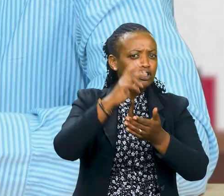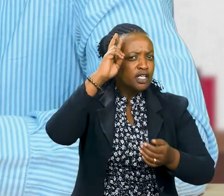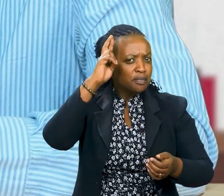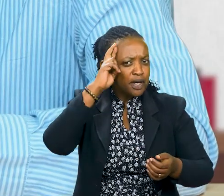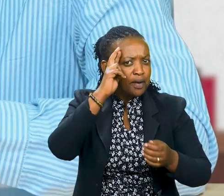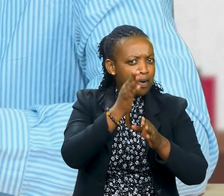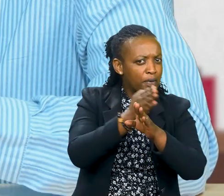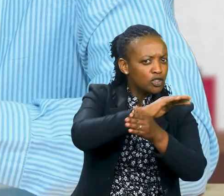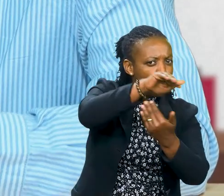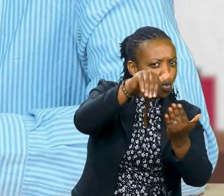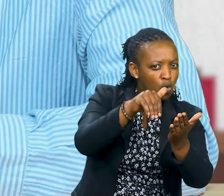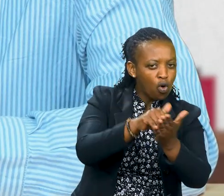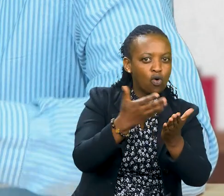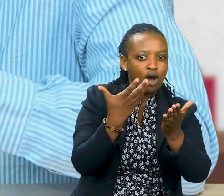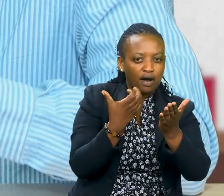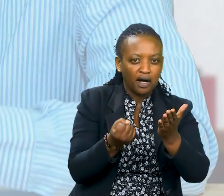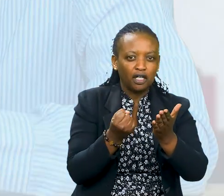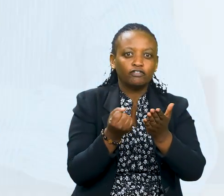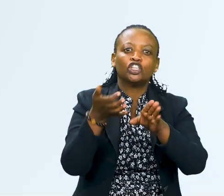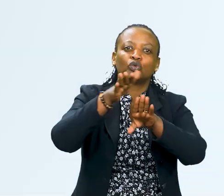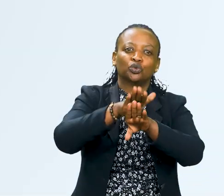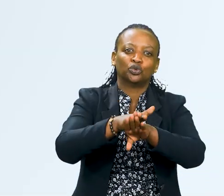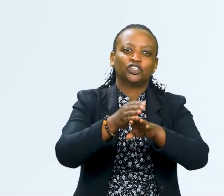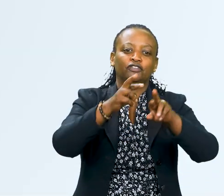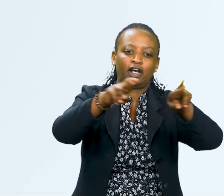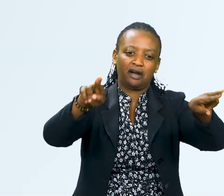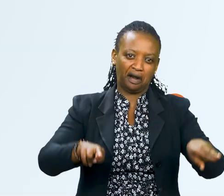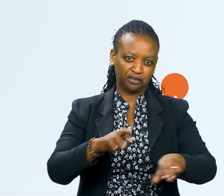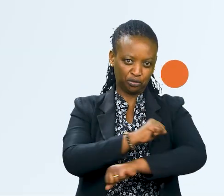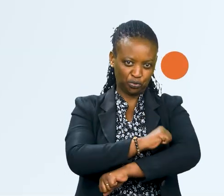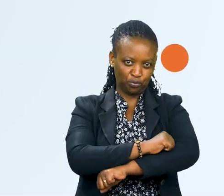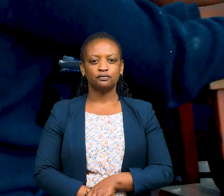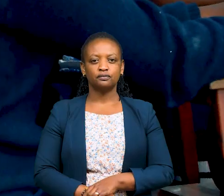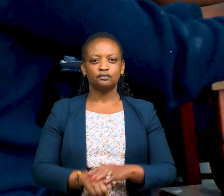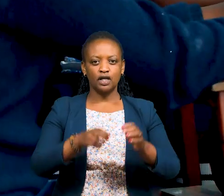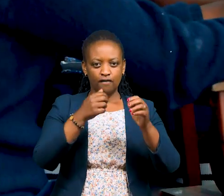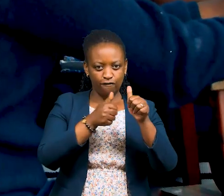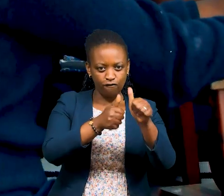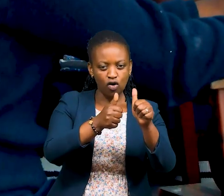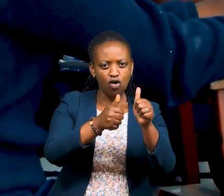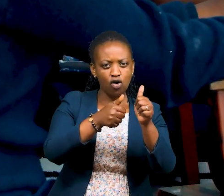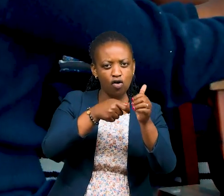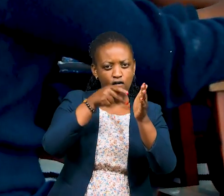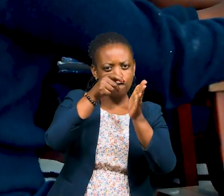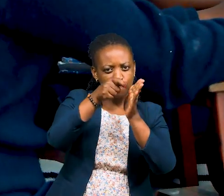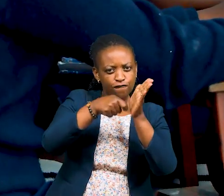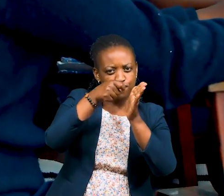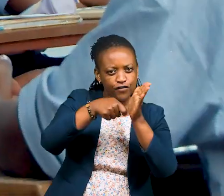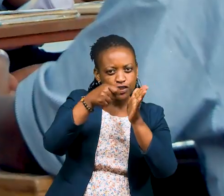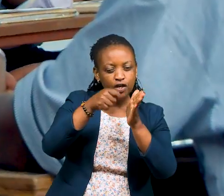Because remember, behind all this, we are having an inclusive classroom. First, follow the video, and